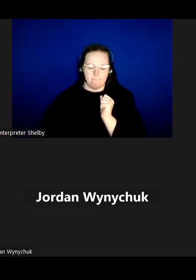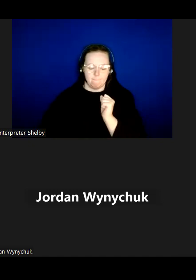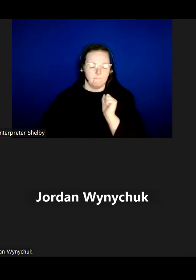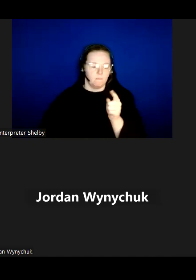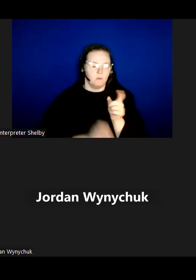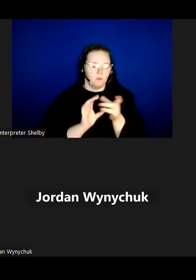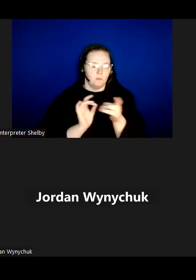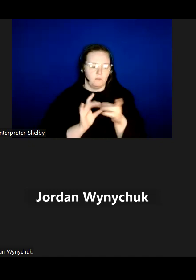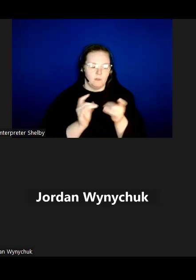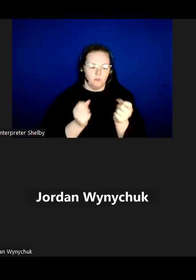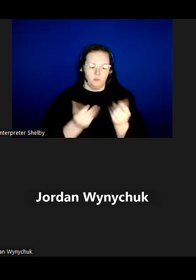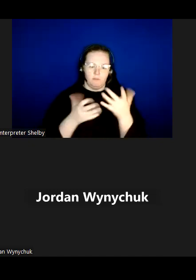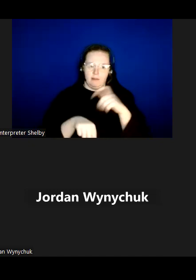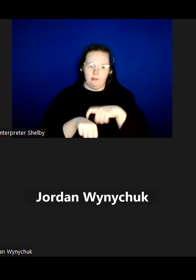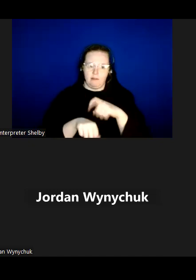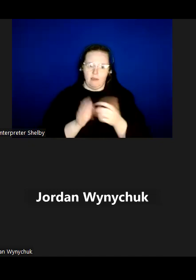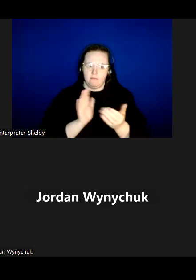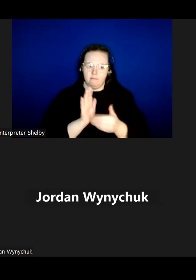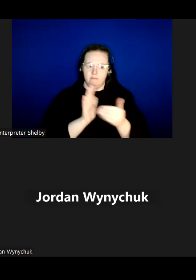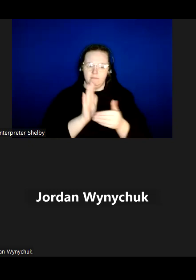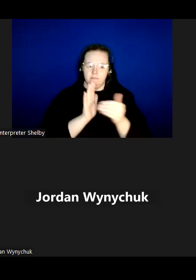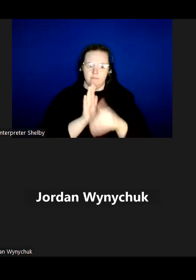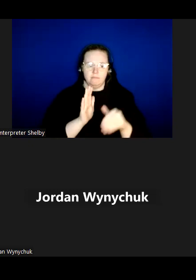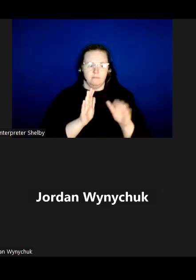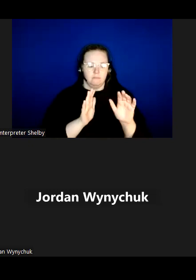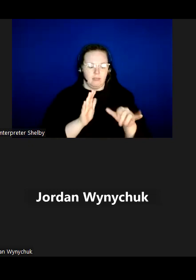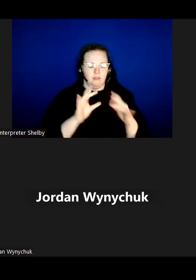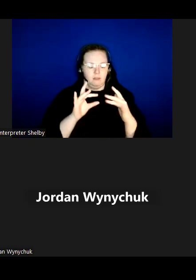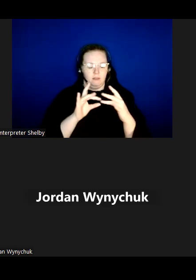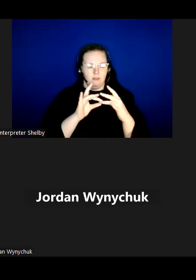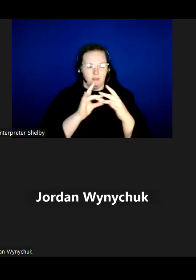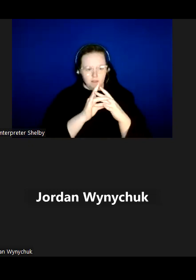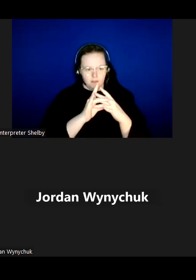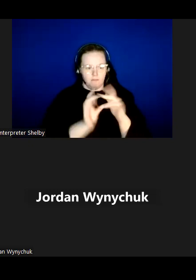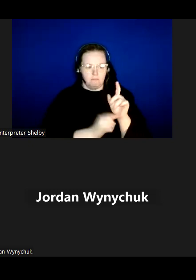mentioned several times ring on finger. Is that just a